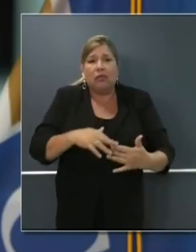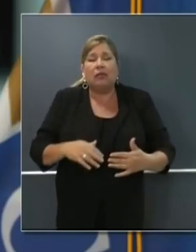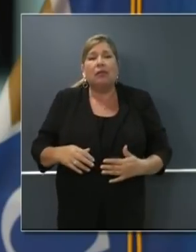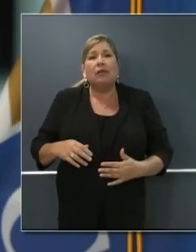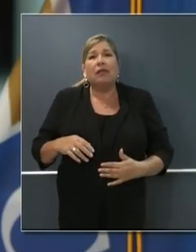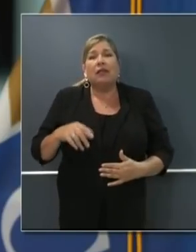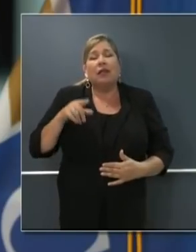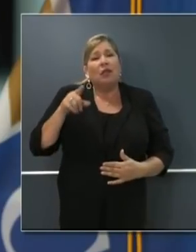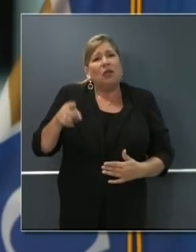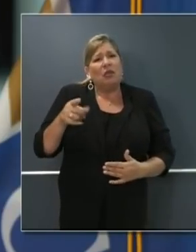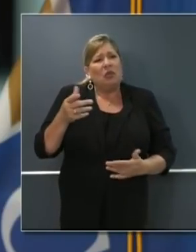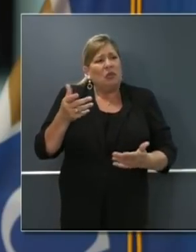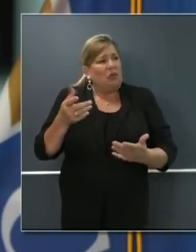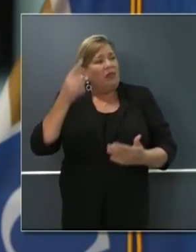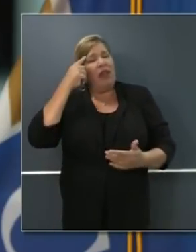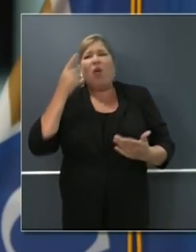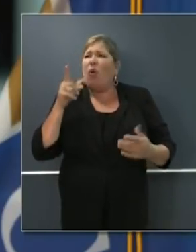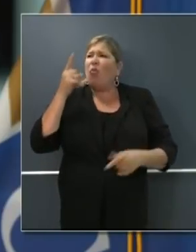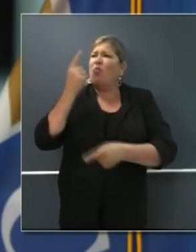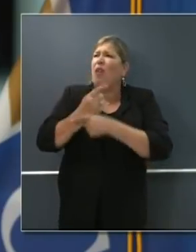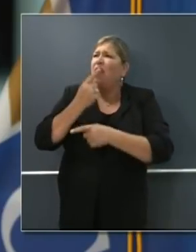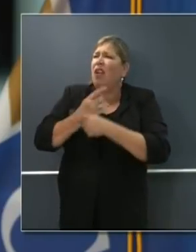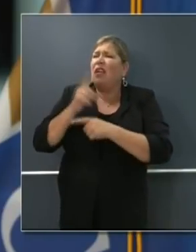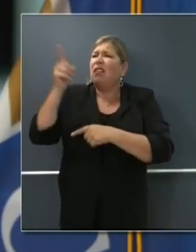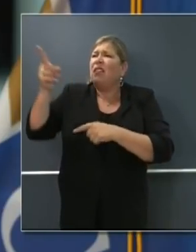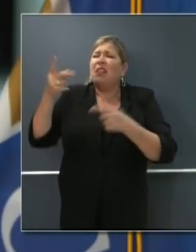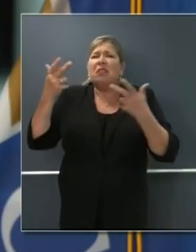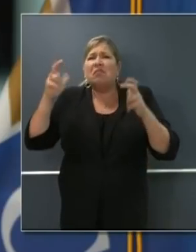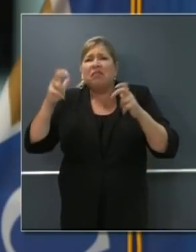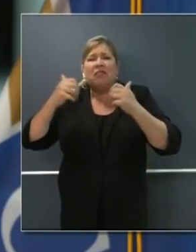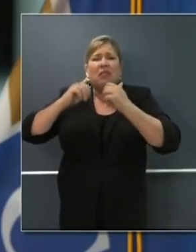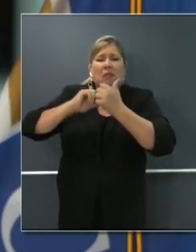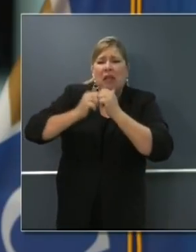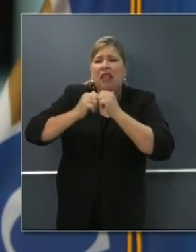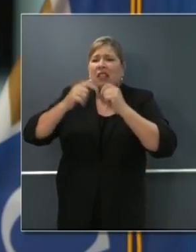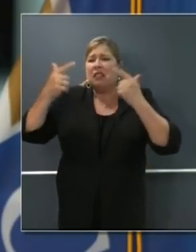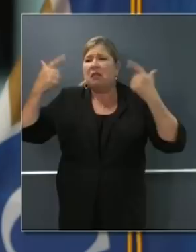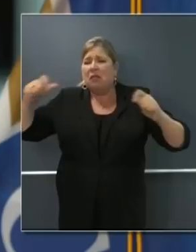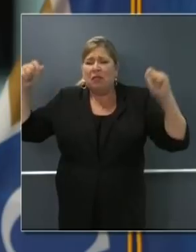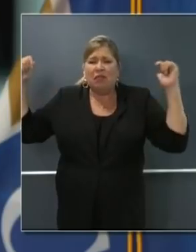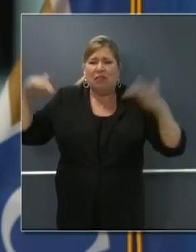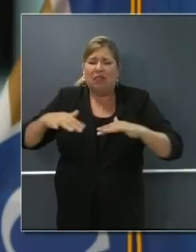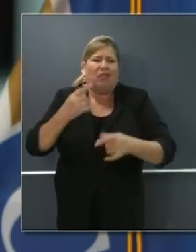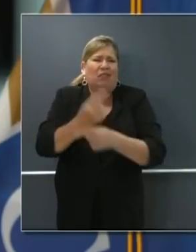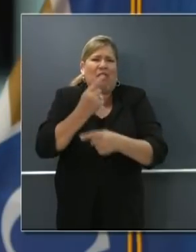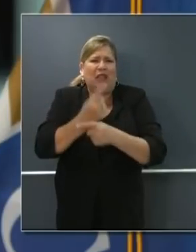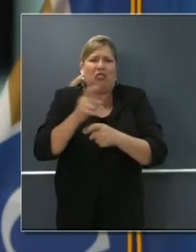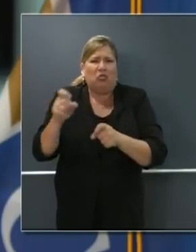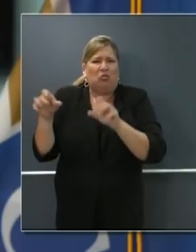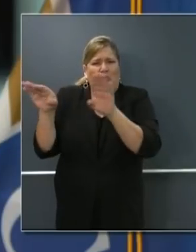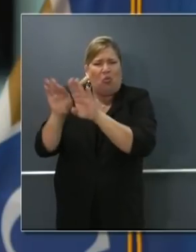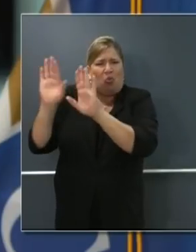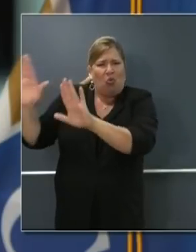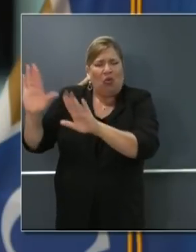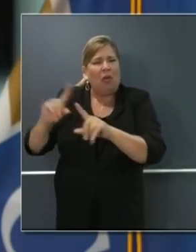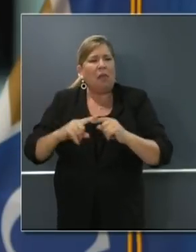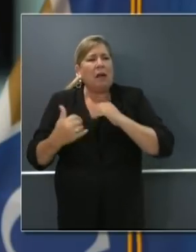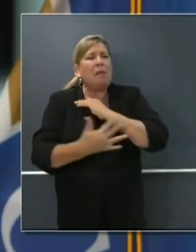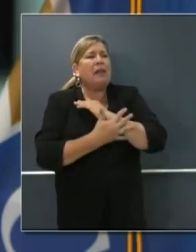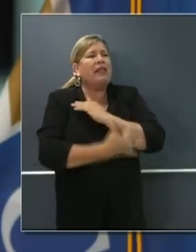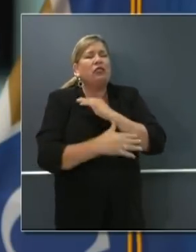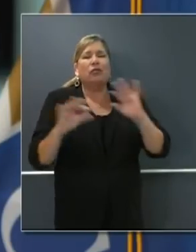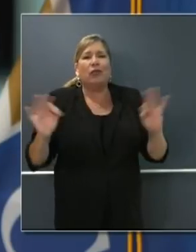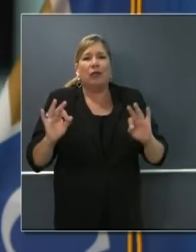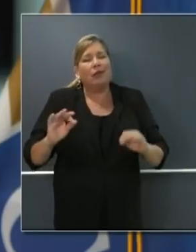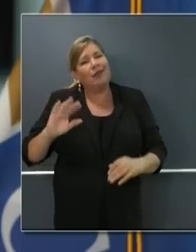want to look around on the beach and go, maybe not necessarily healthy here either. I know it's outdoors, and I know all those distinctions, but